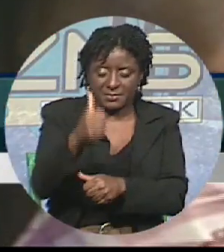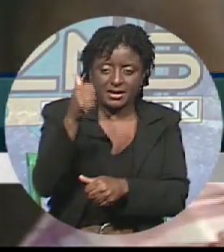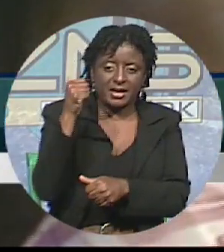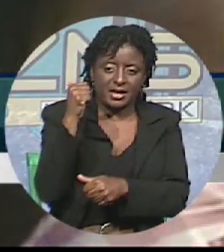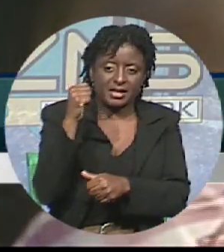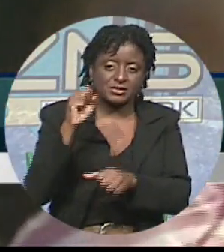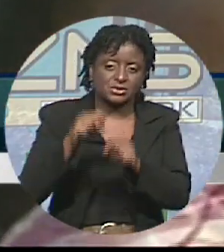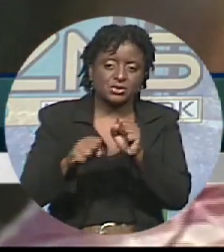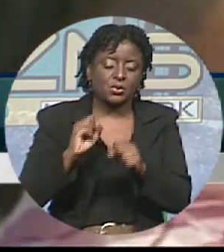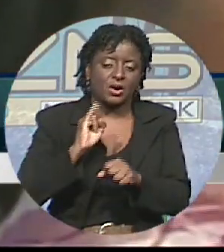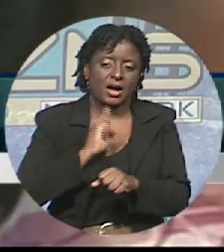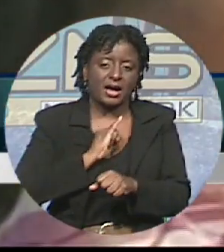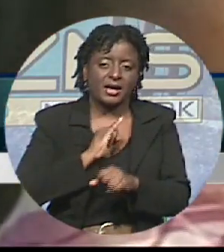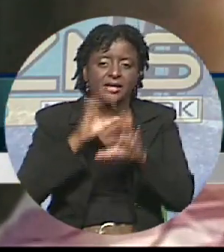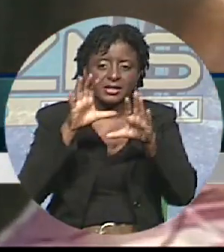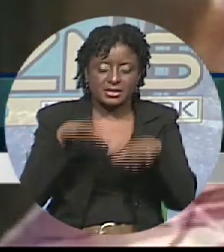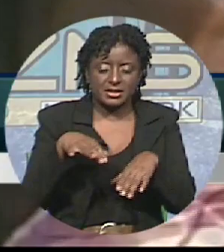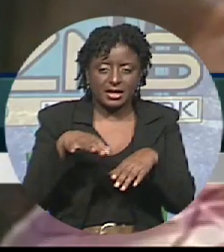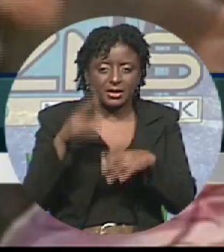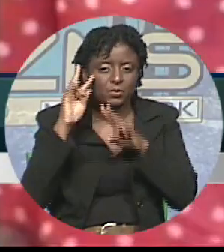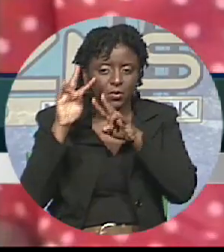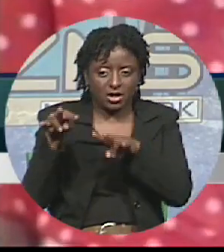so that I could keep these four in line.